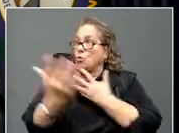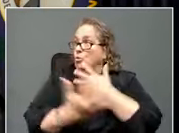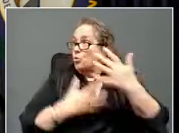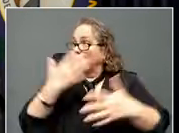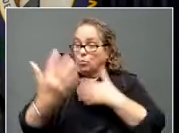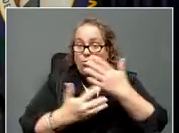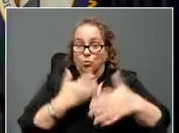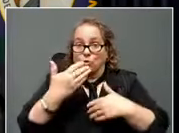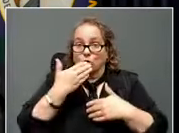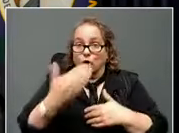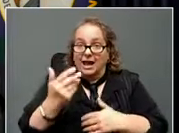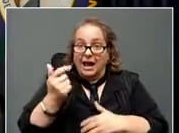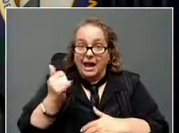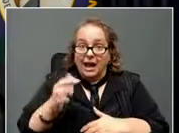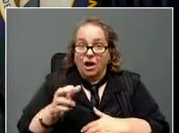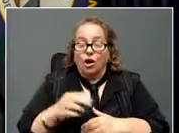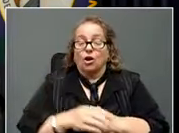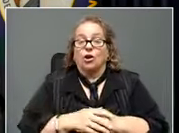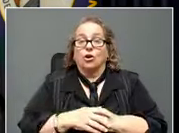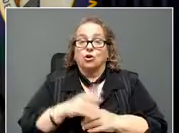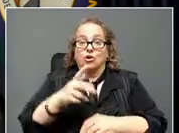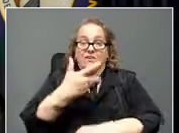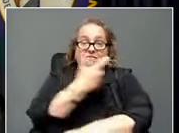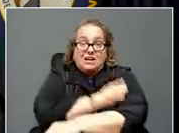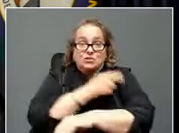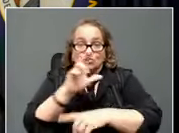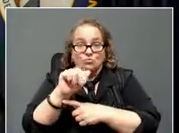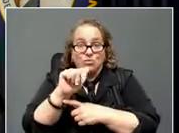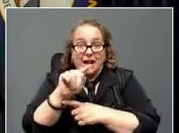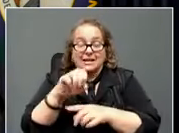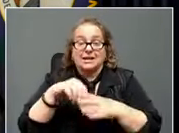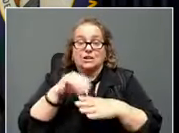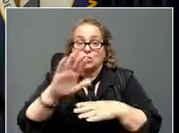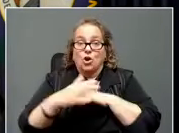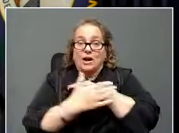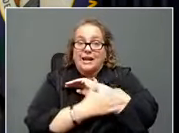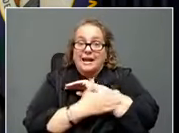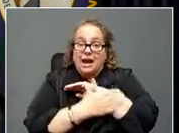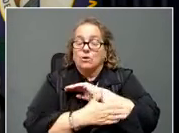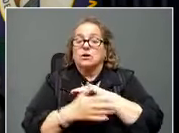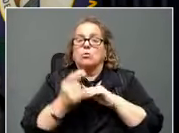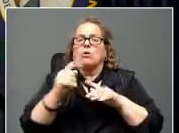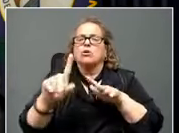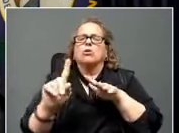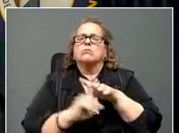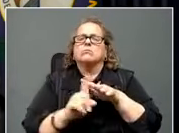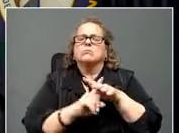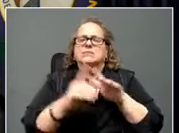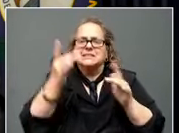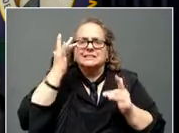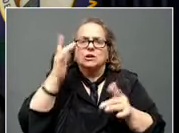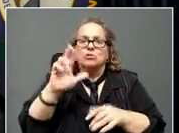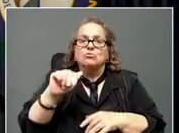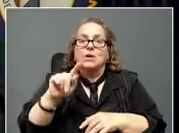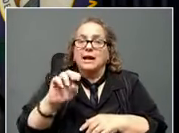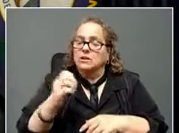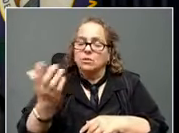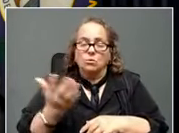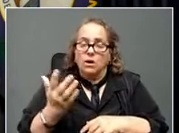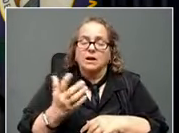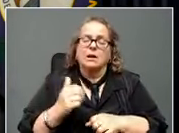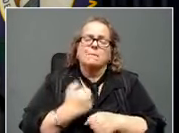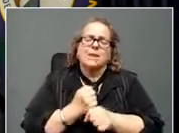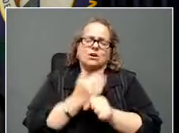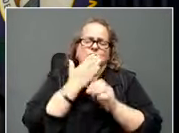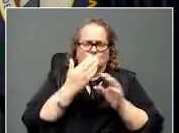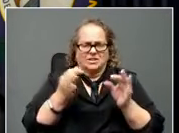Look at what your vaccination rates are in your county and what your incident rates are and try to make good decisions. I know